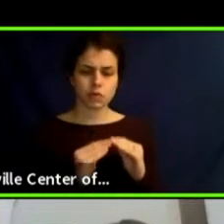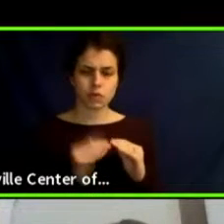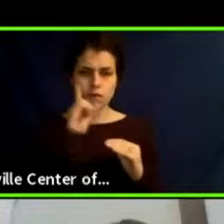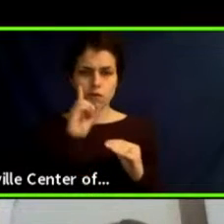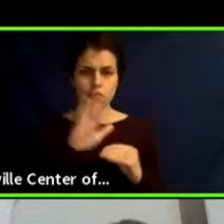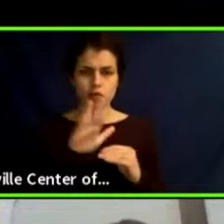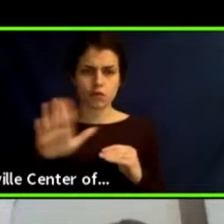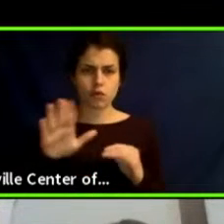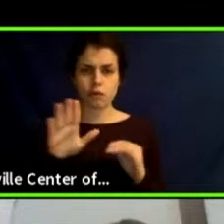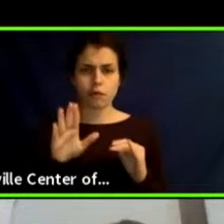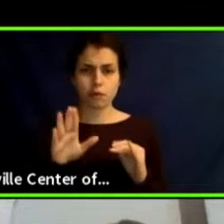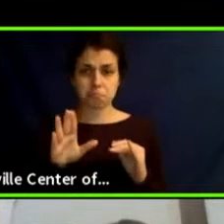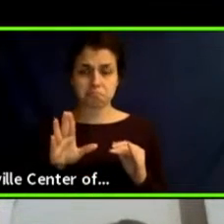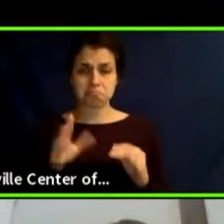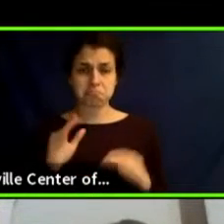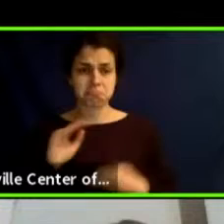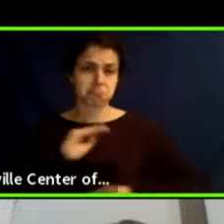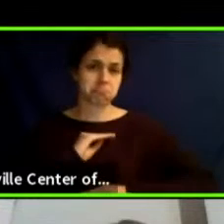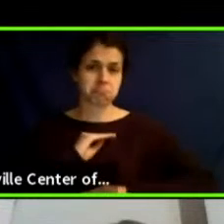group satisfaction,